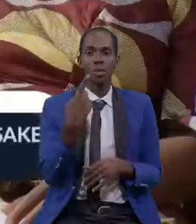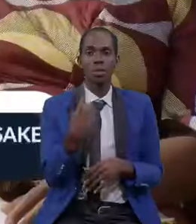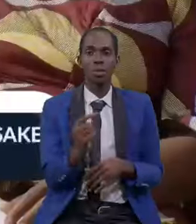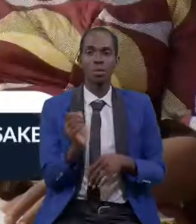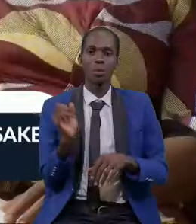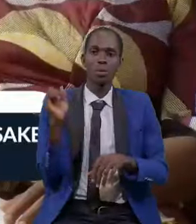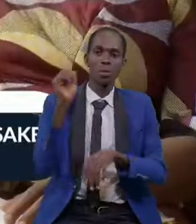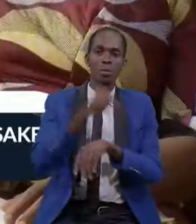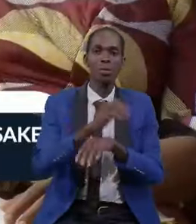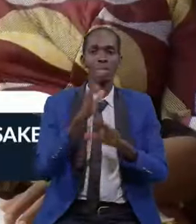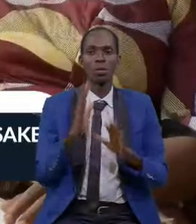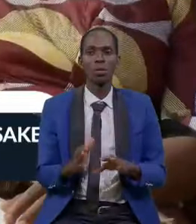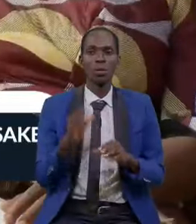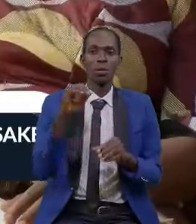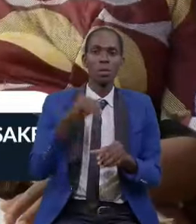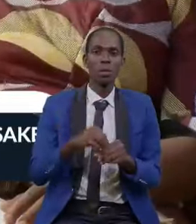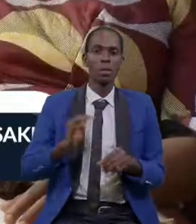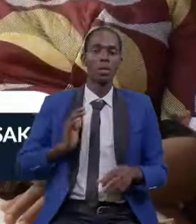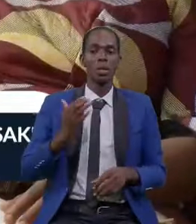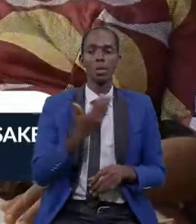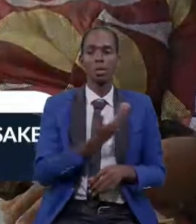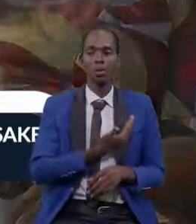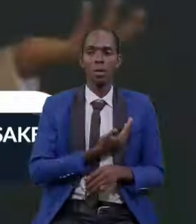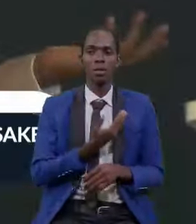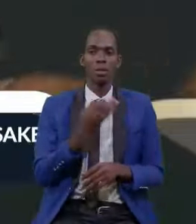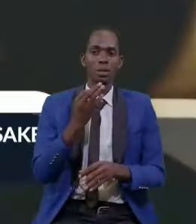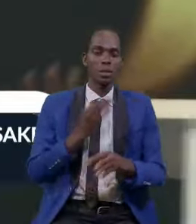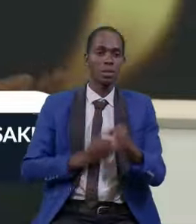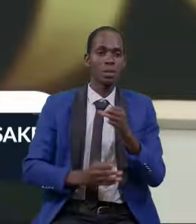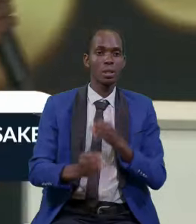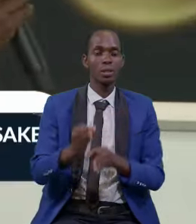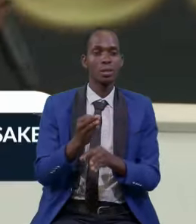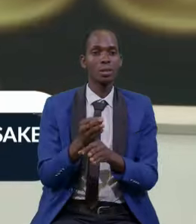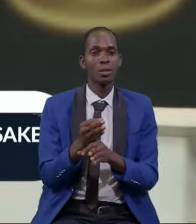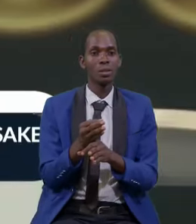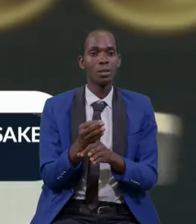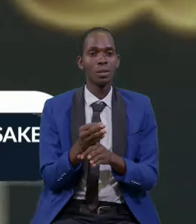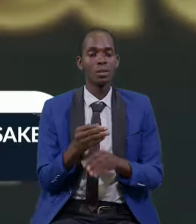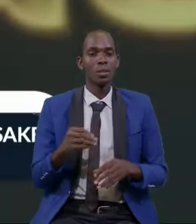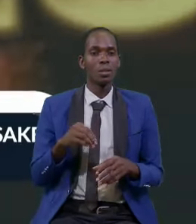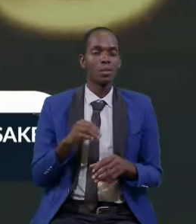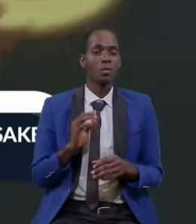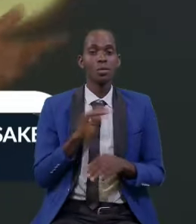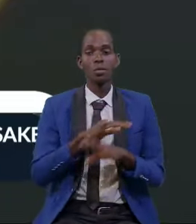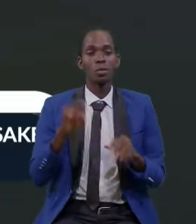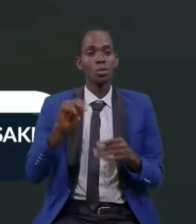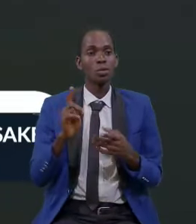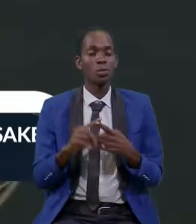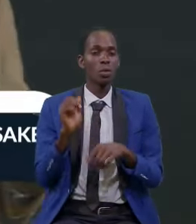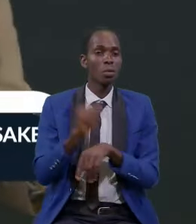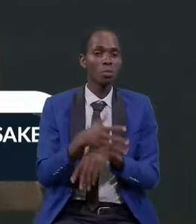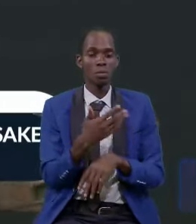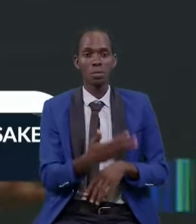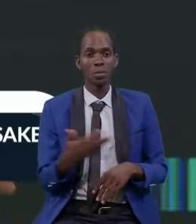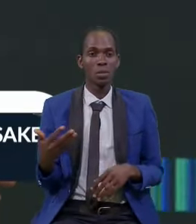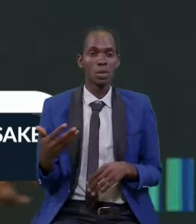in our stead. Think about that. It doesn't really need to overcome anything. It's been an